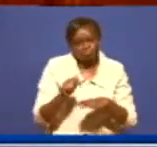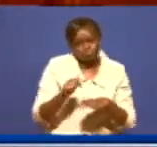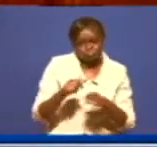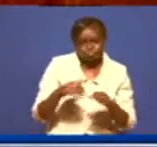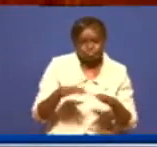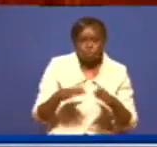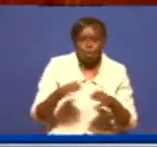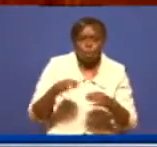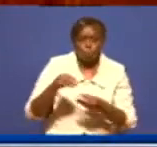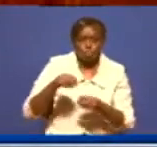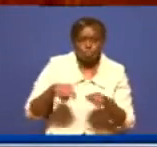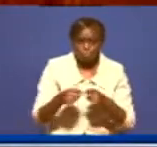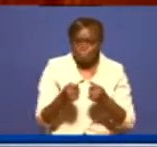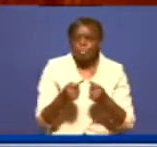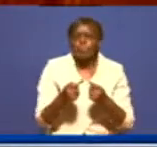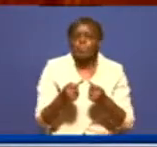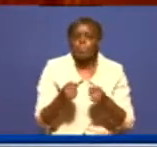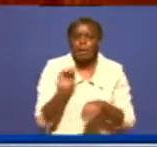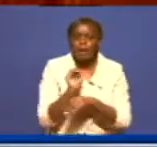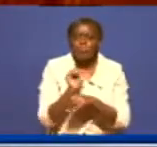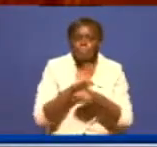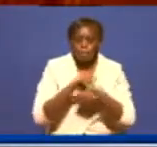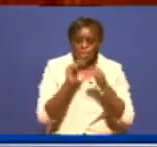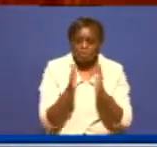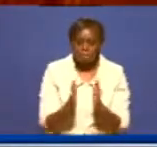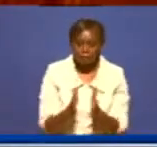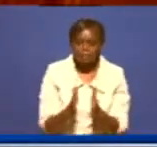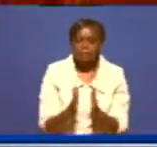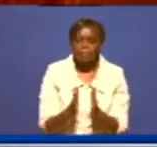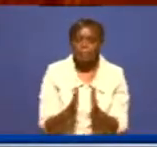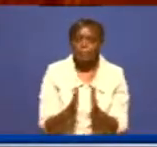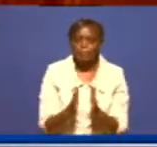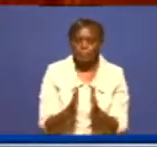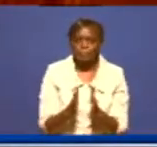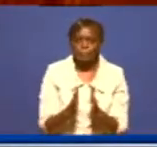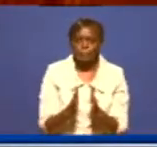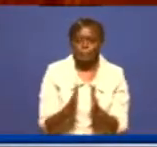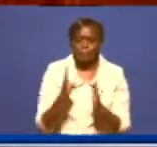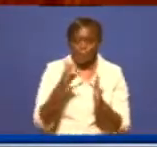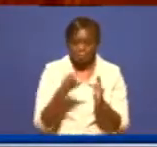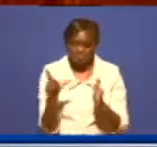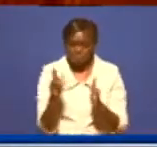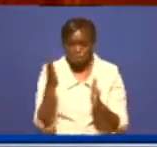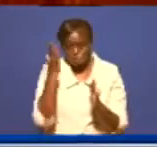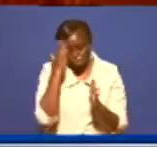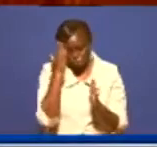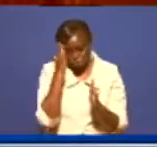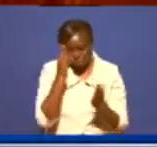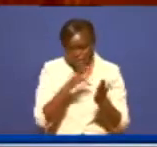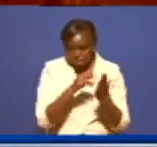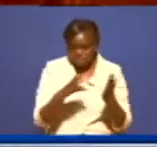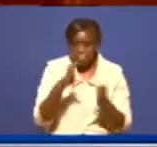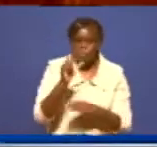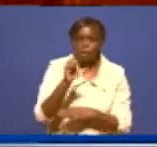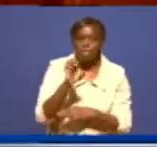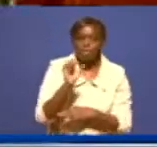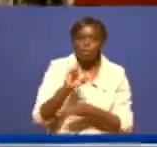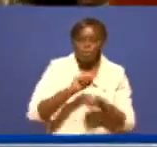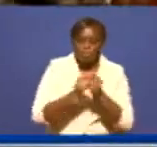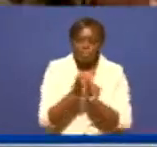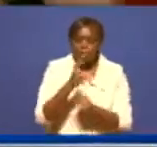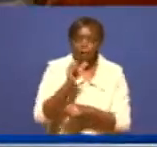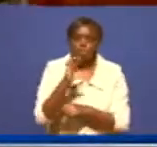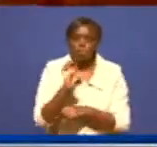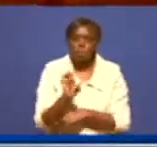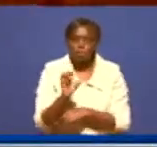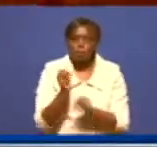would actually request the majority leader, who has moved this bill, to consider removing that clause or amending that clause to make